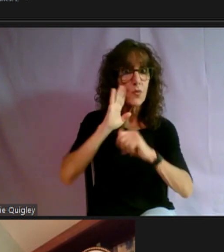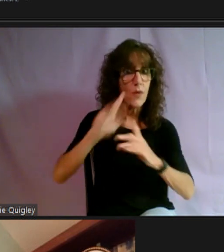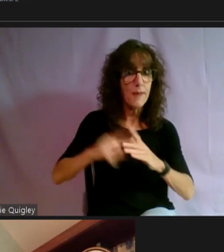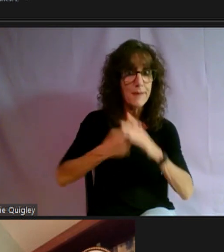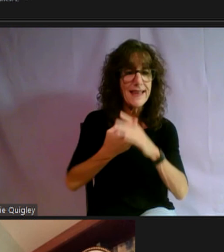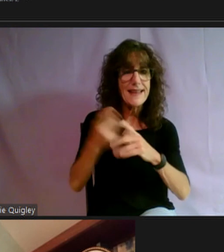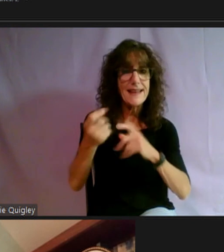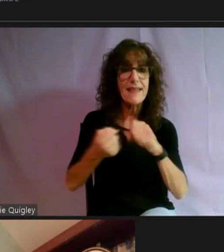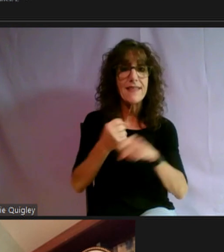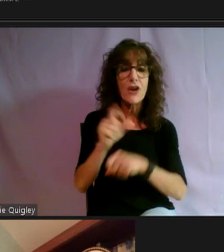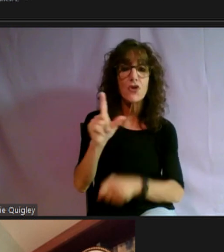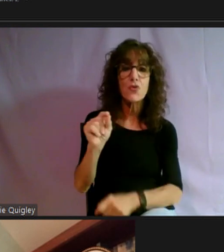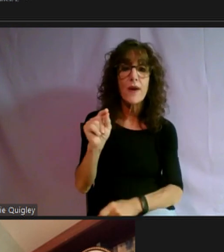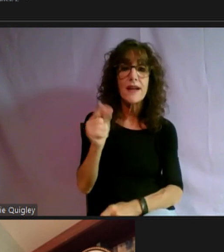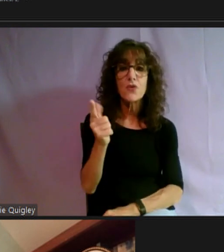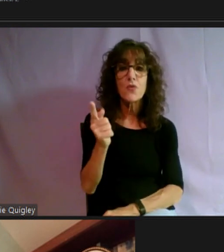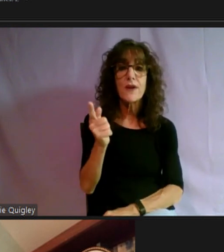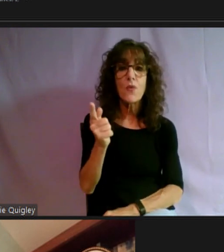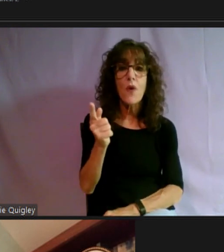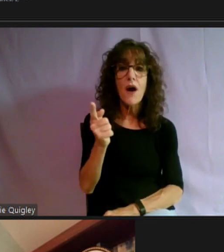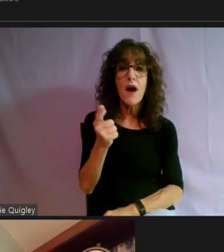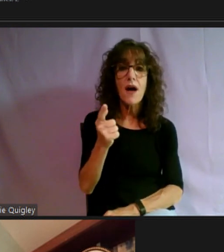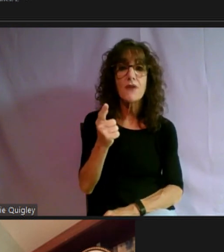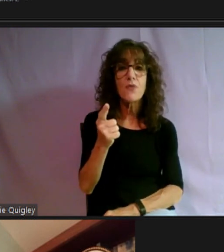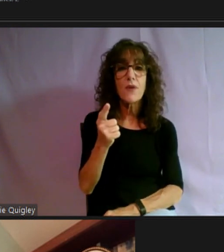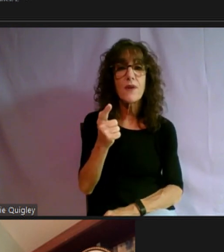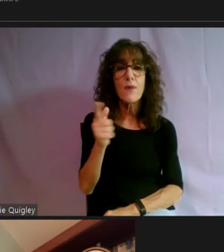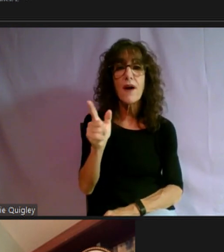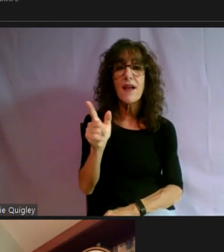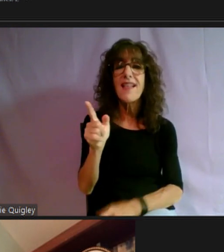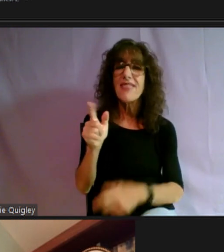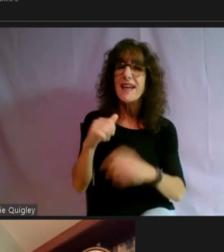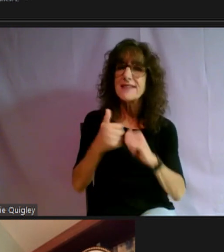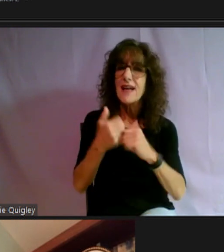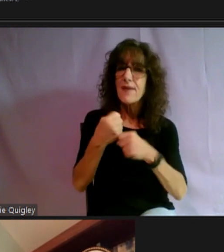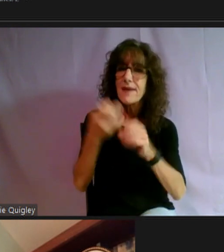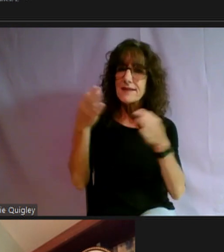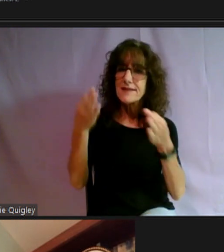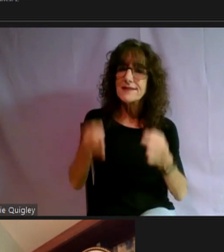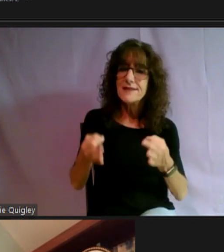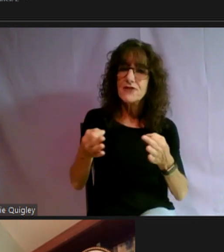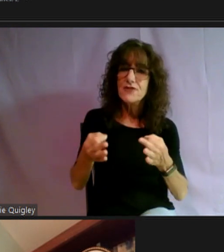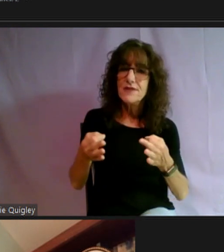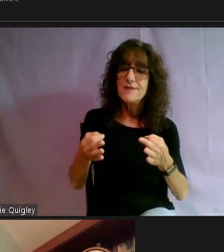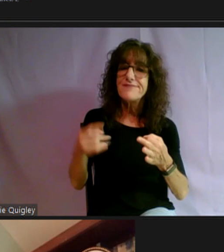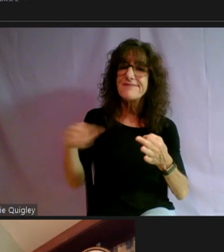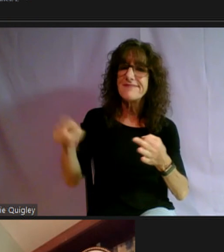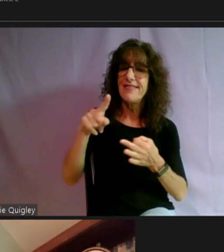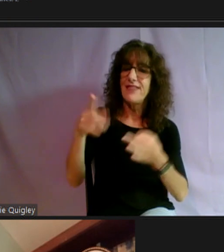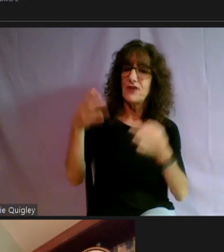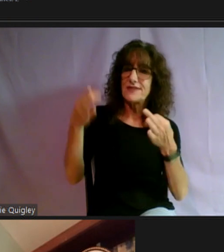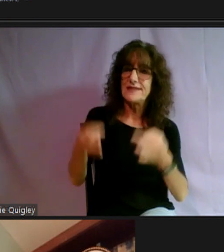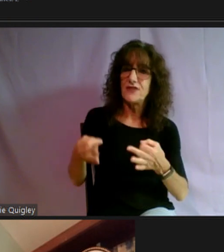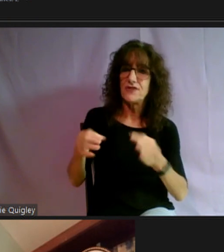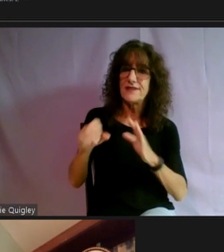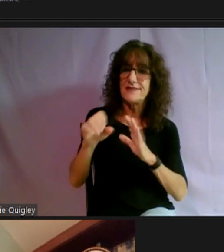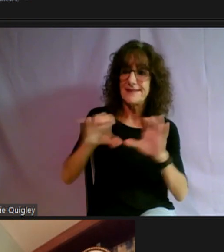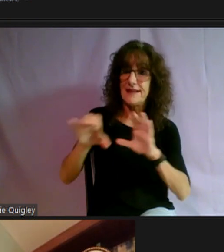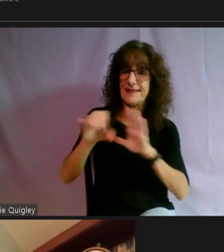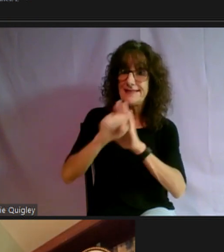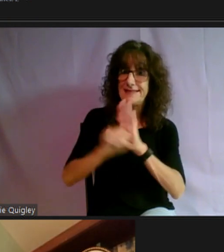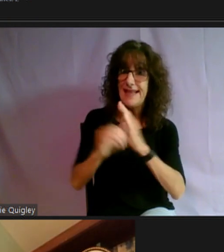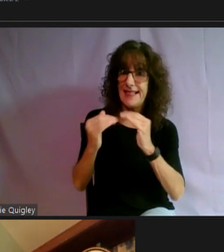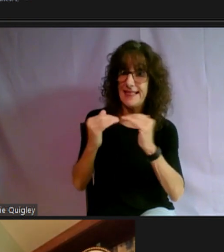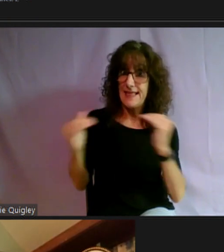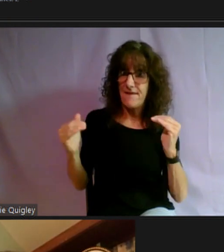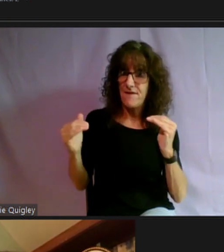2021. So that's how that decision making is being done. It's done at the state level and